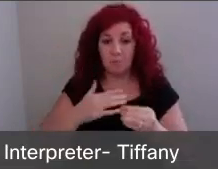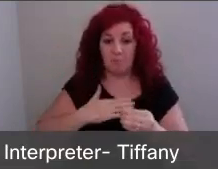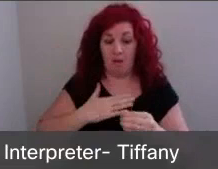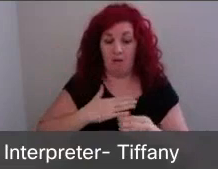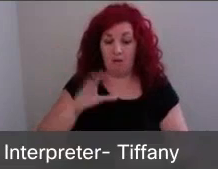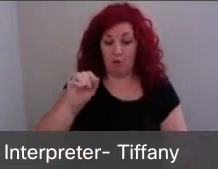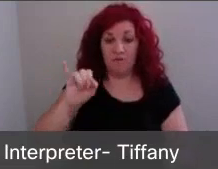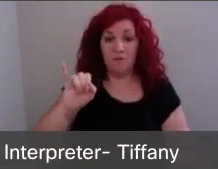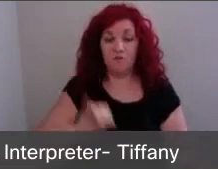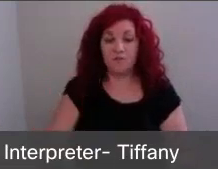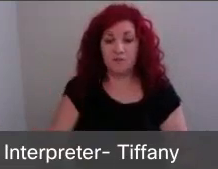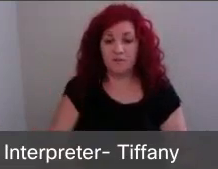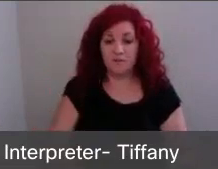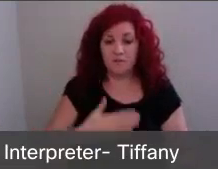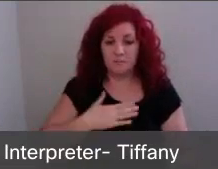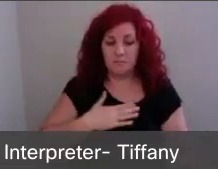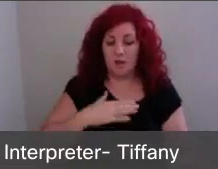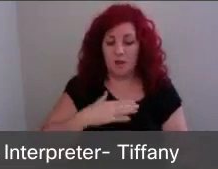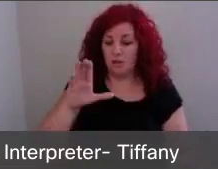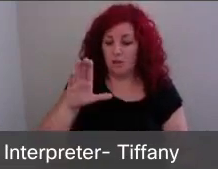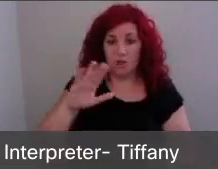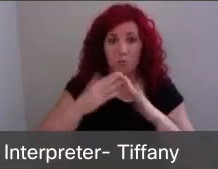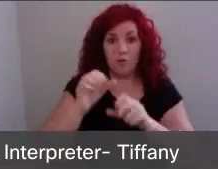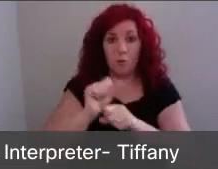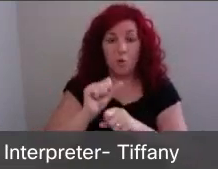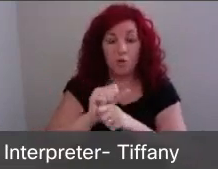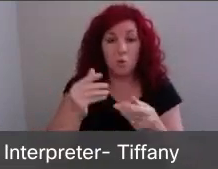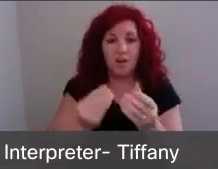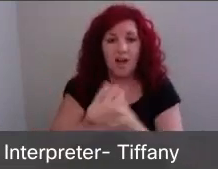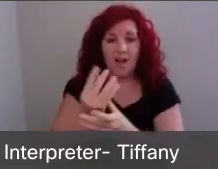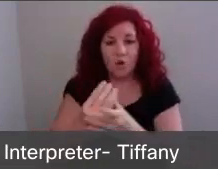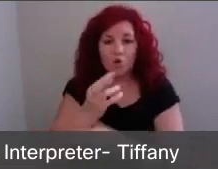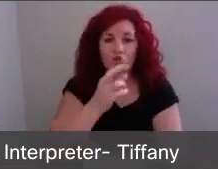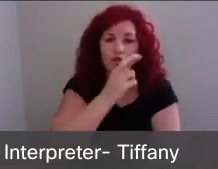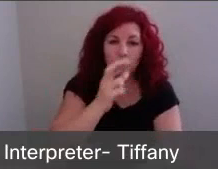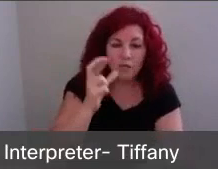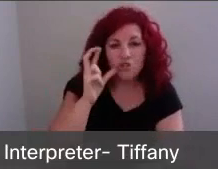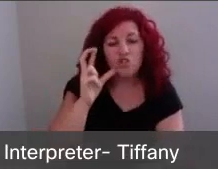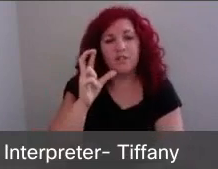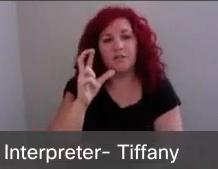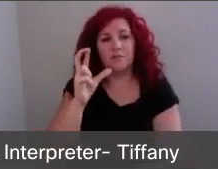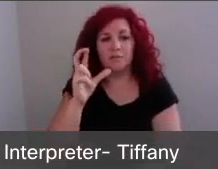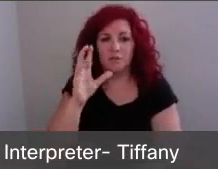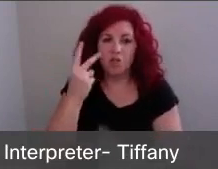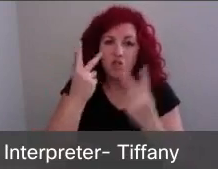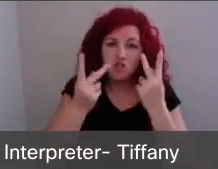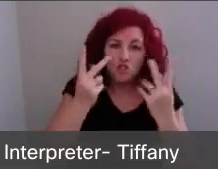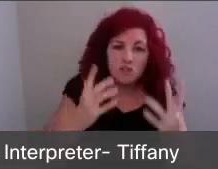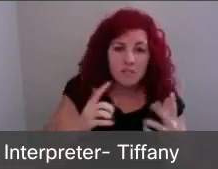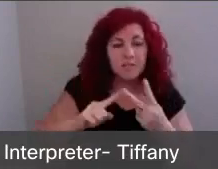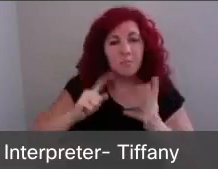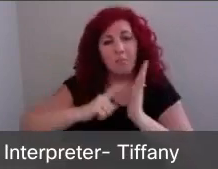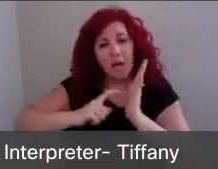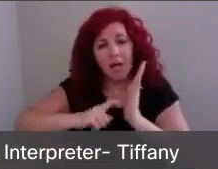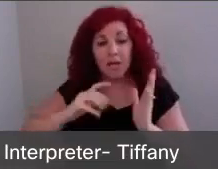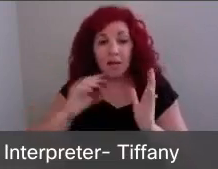interest. My community works in the agricultural, ranching, some tourism, mining, and small